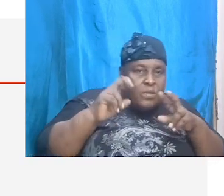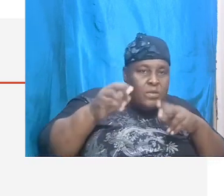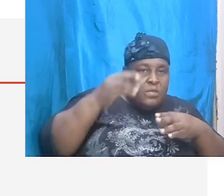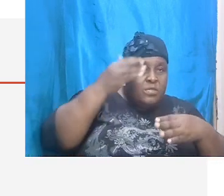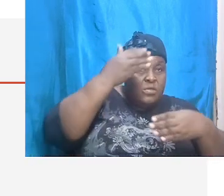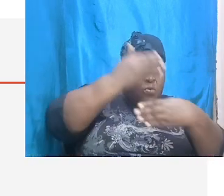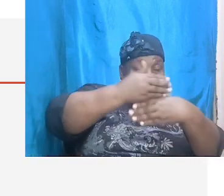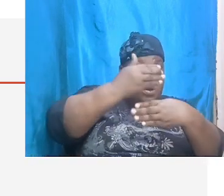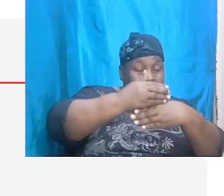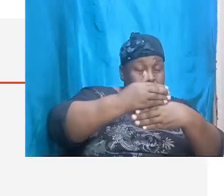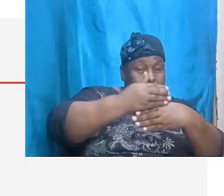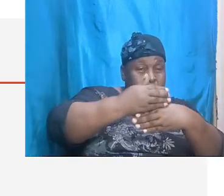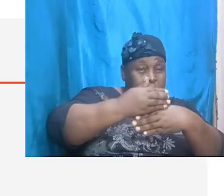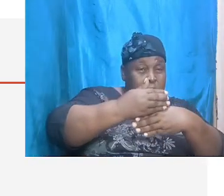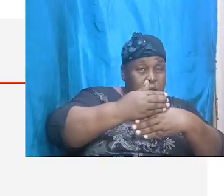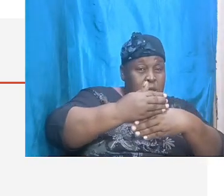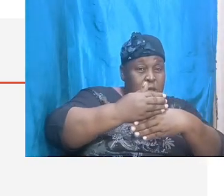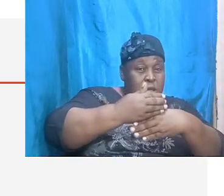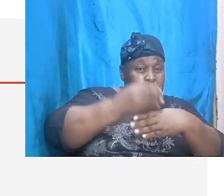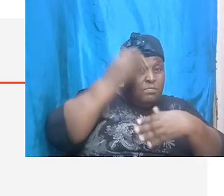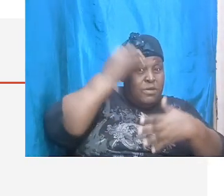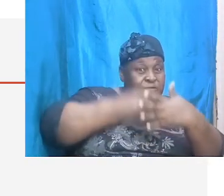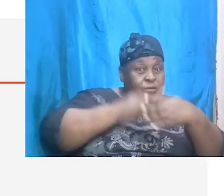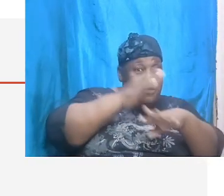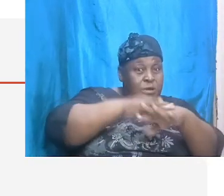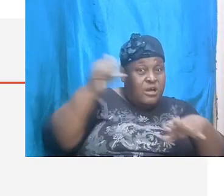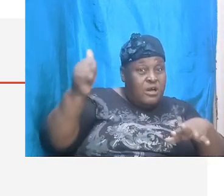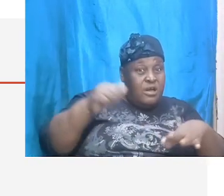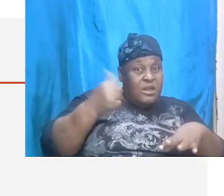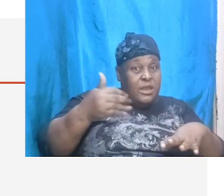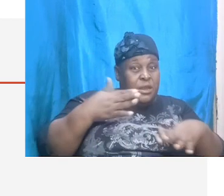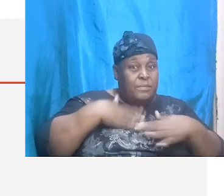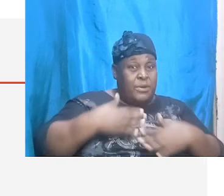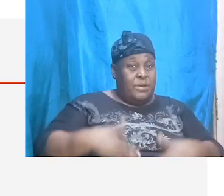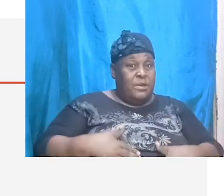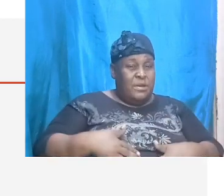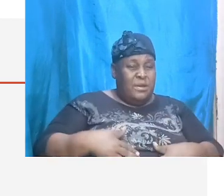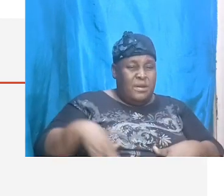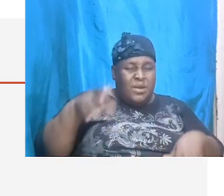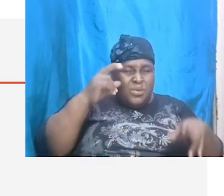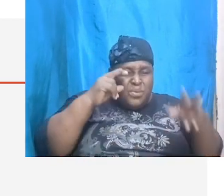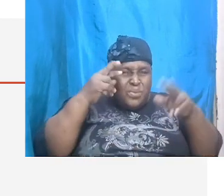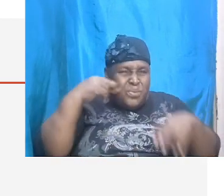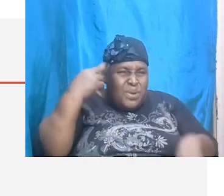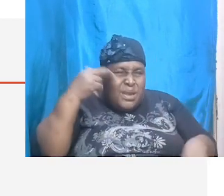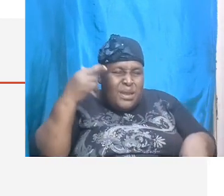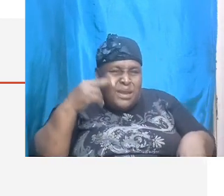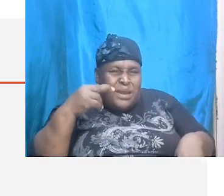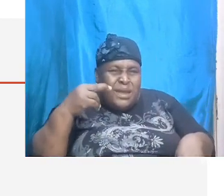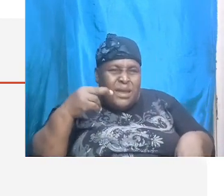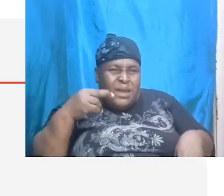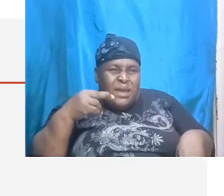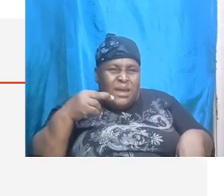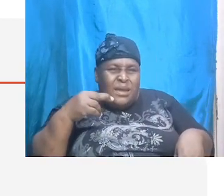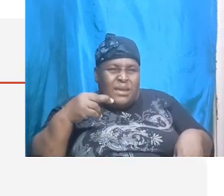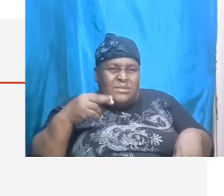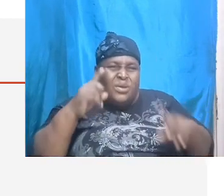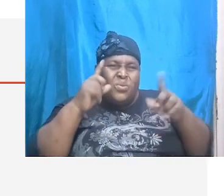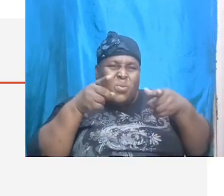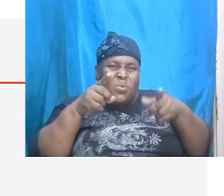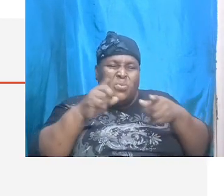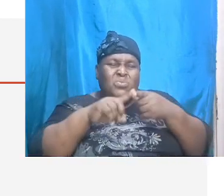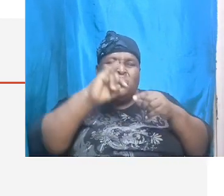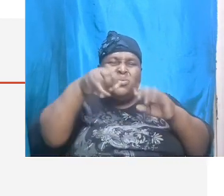went, before he even called anybody, he realized the condition of what was taking place. He went to Jerusalem himself and